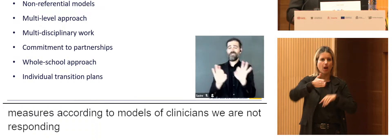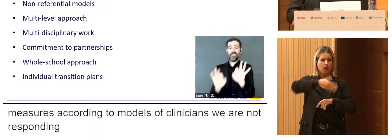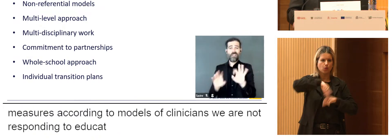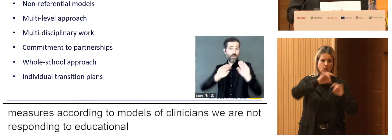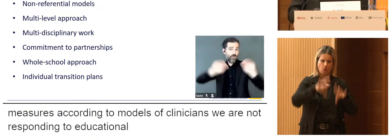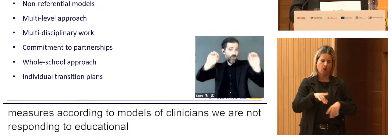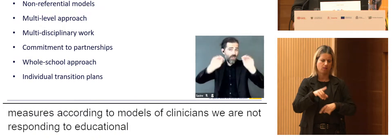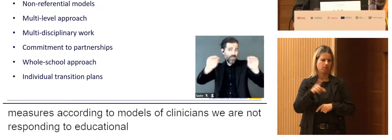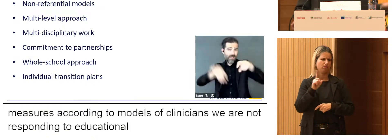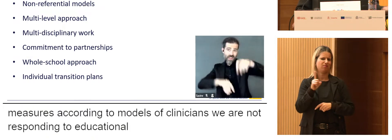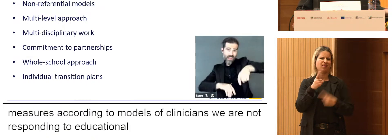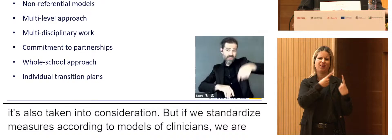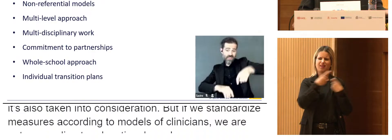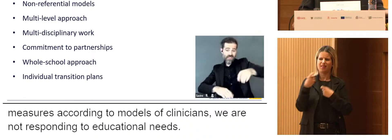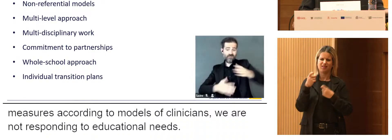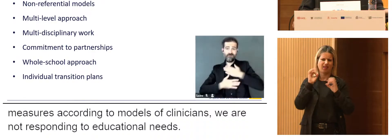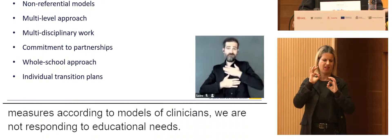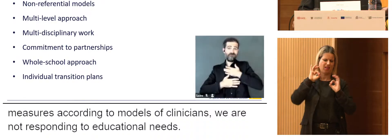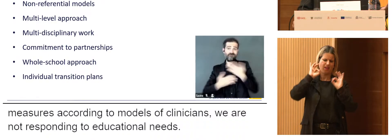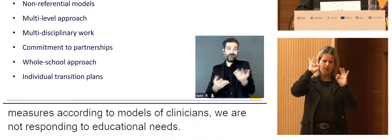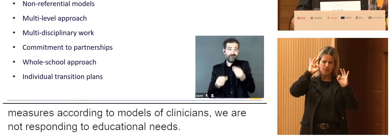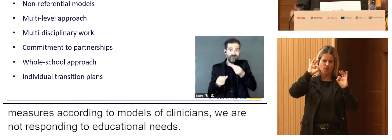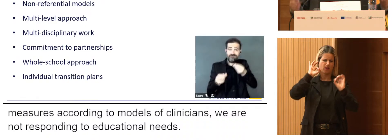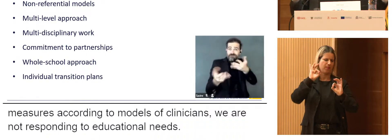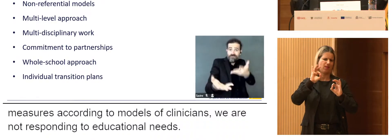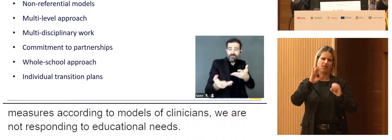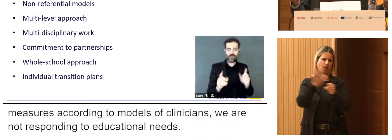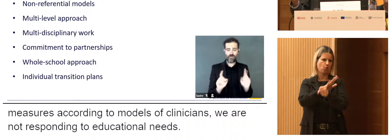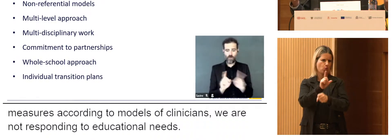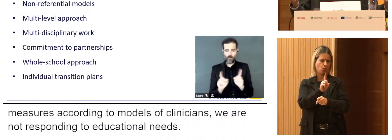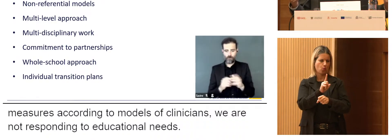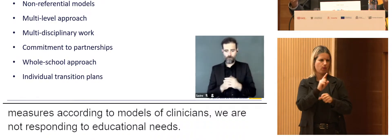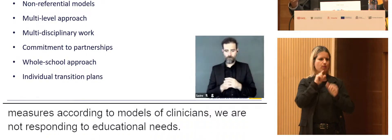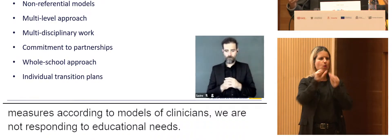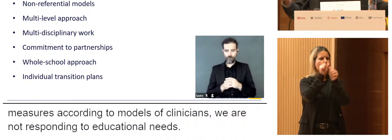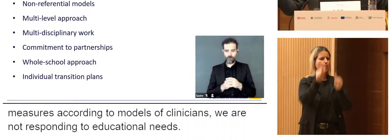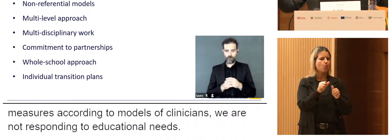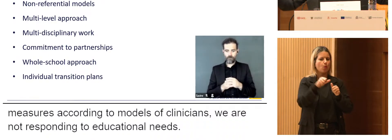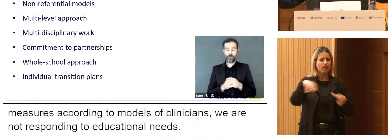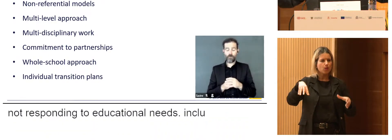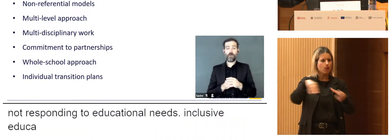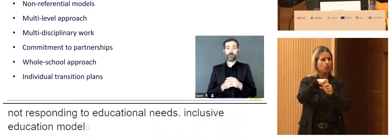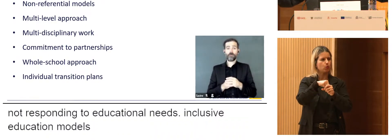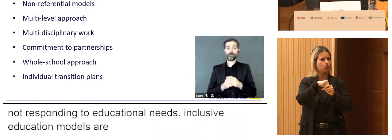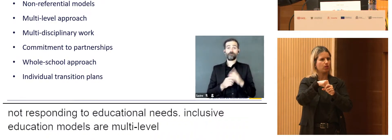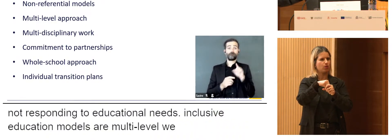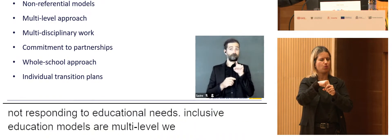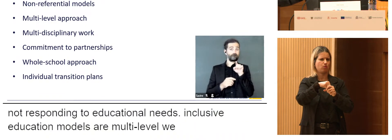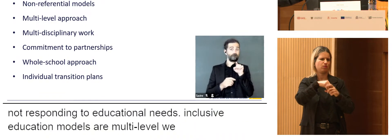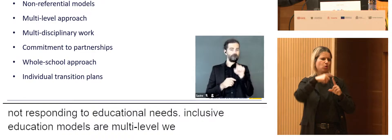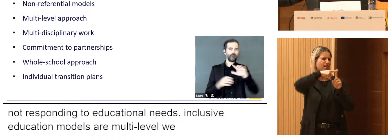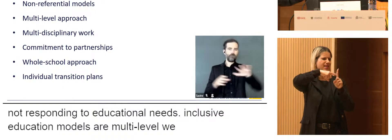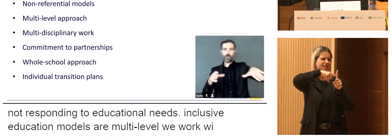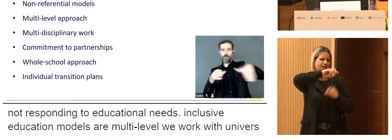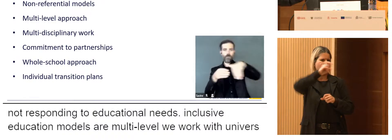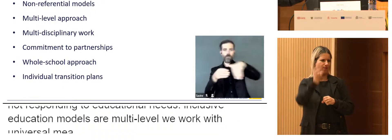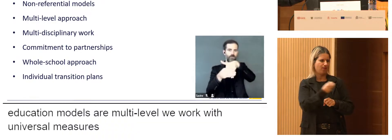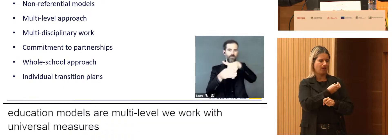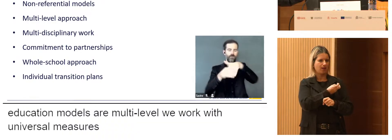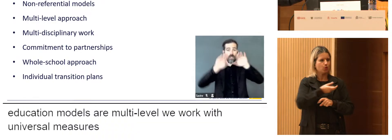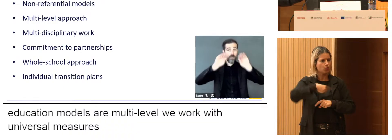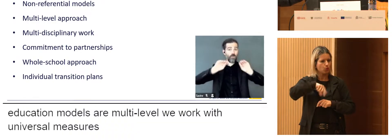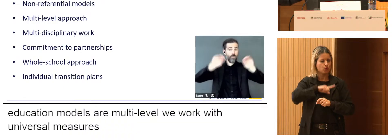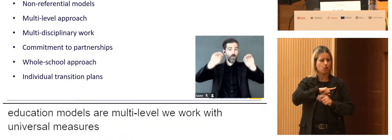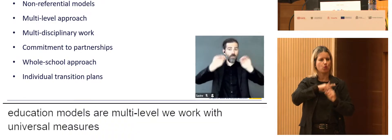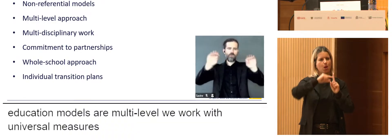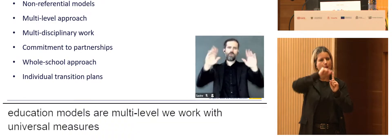needs. Inclusive education models are multi-level. We work with universal measures for all